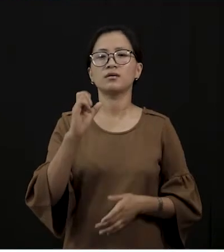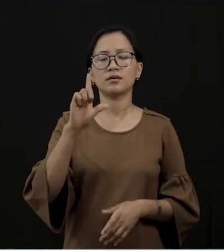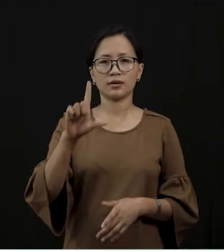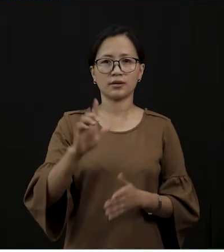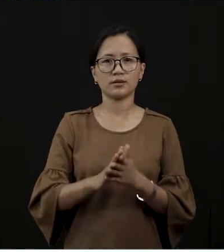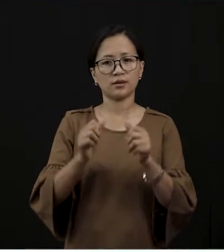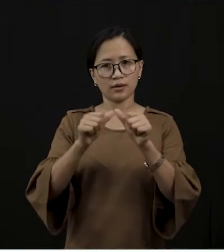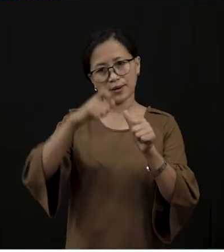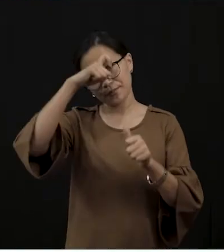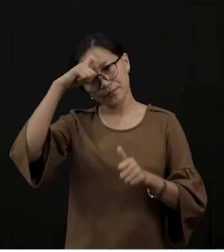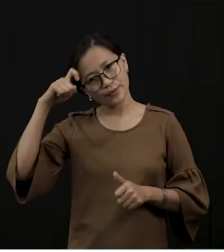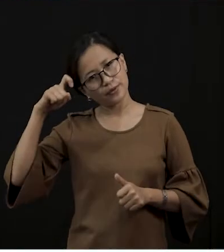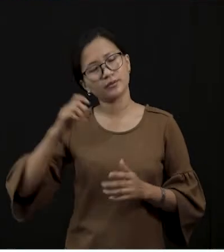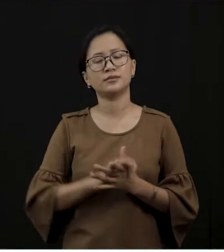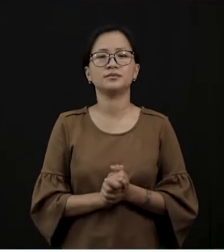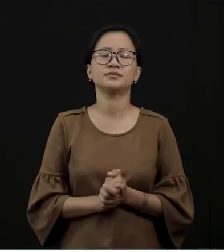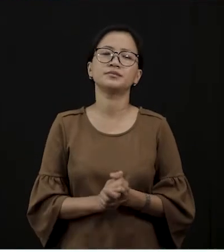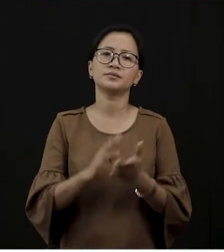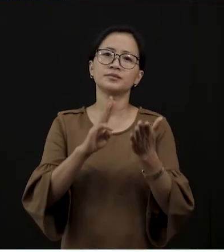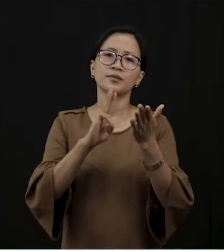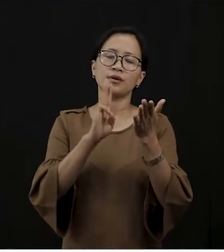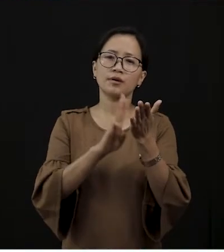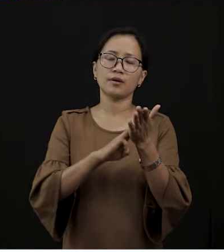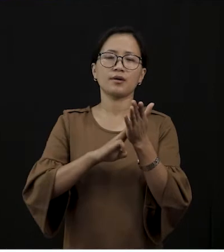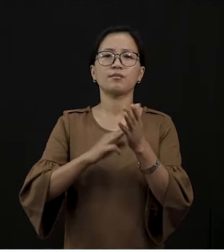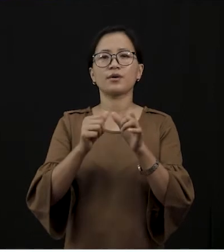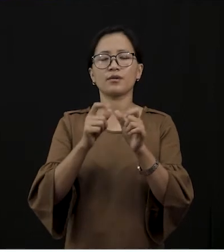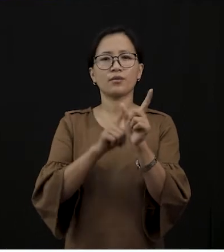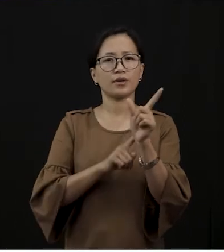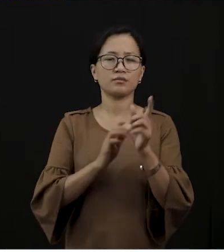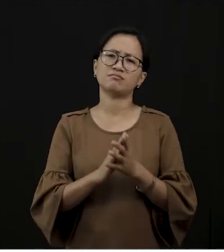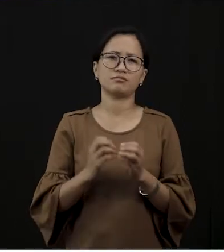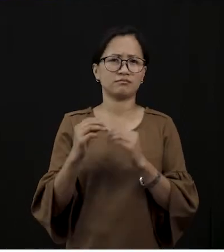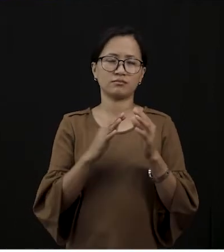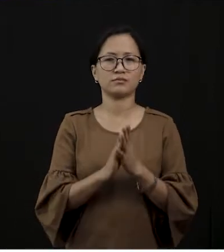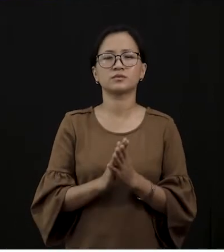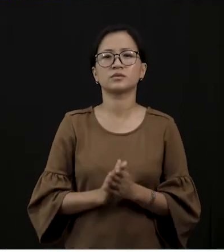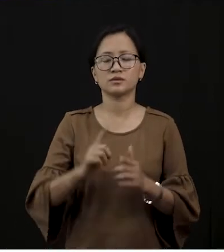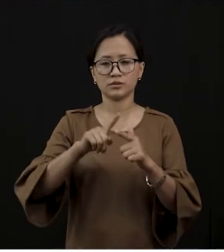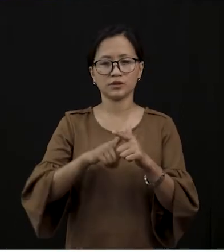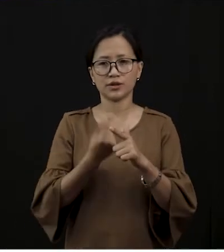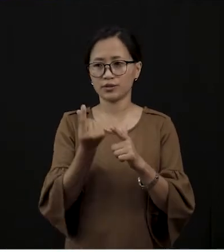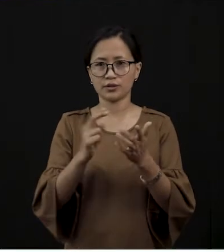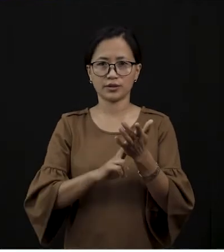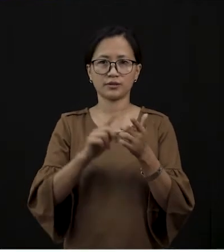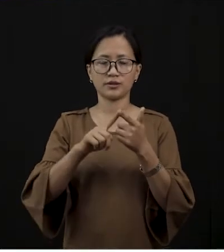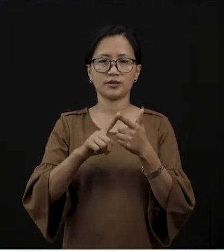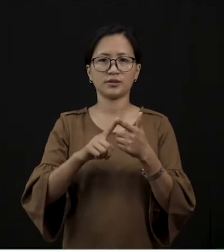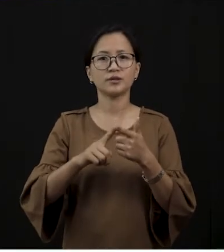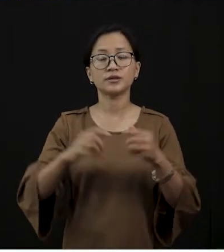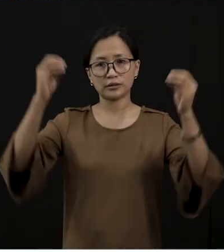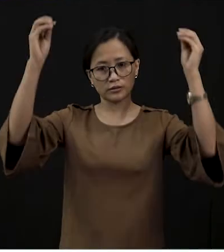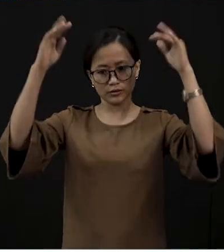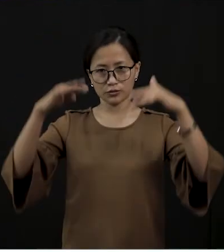I L, April. Next, May. M A Y, May. June. J U N